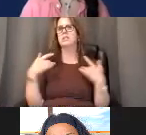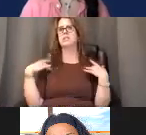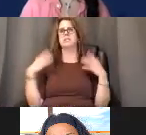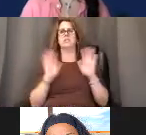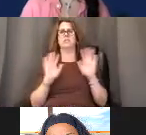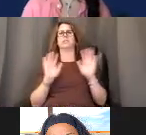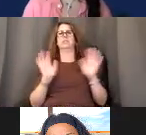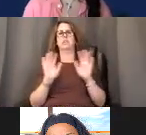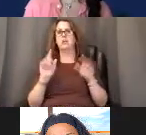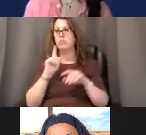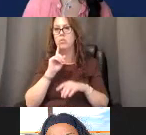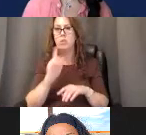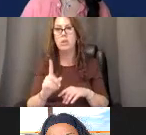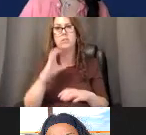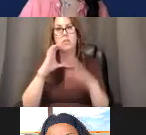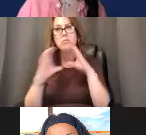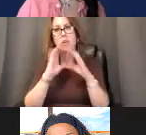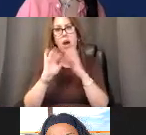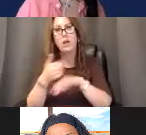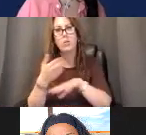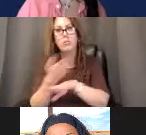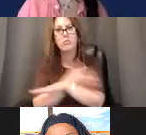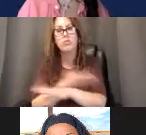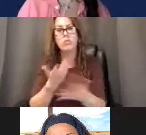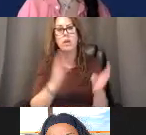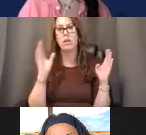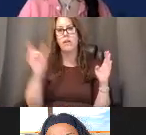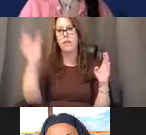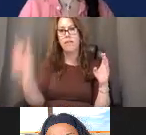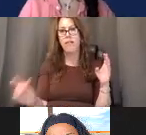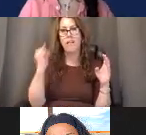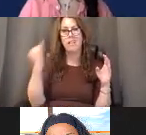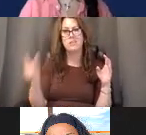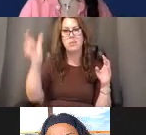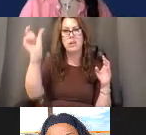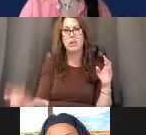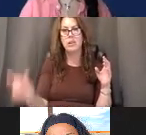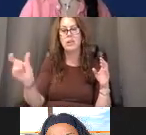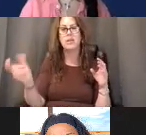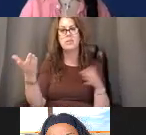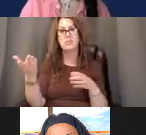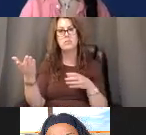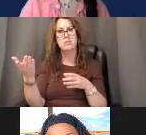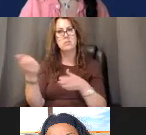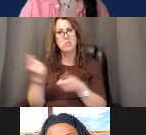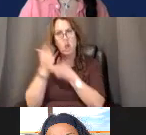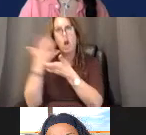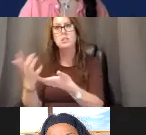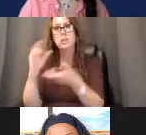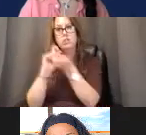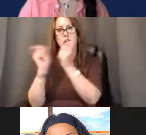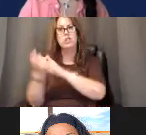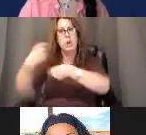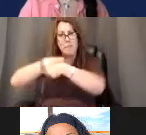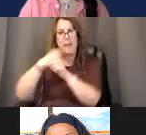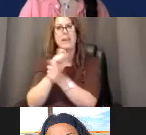keep moving forward, how do we get better? And then being the change, making the change, right? I understand that we need to